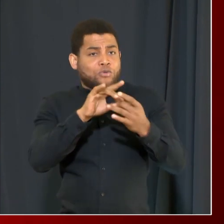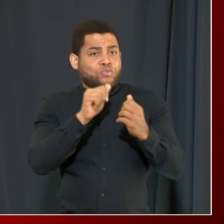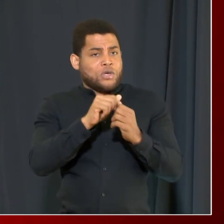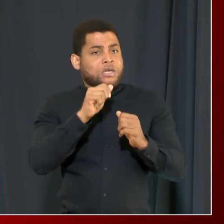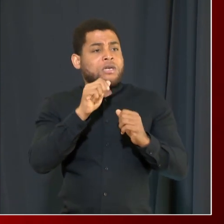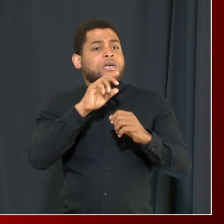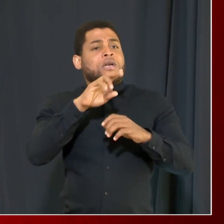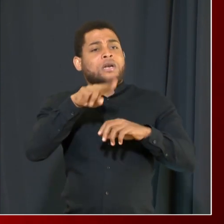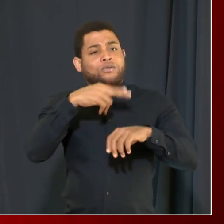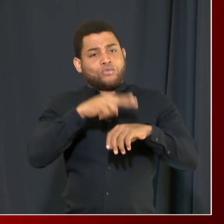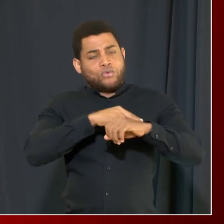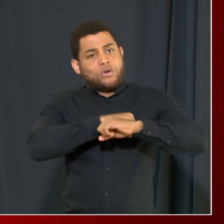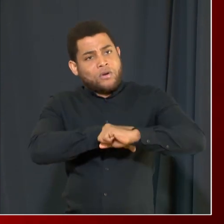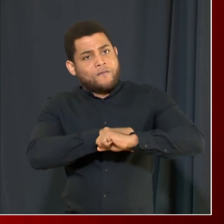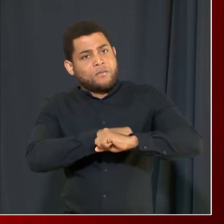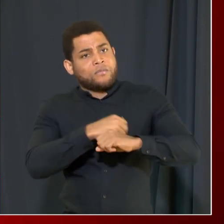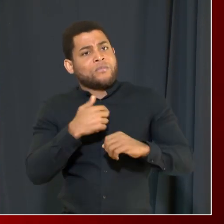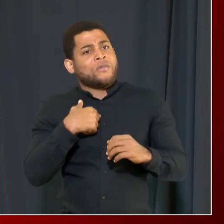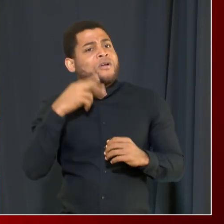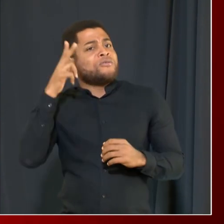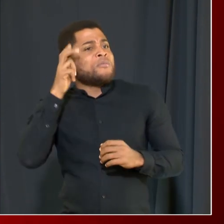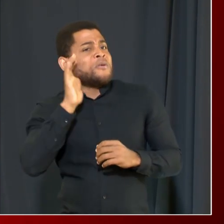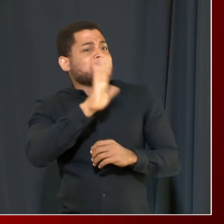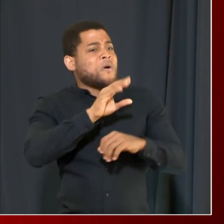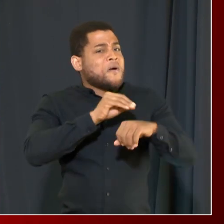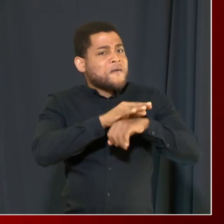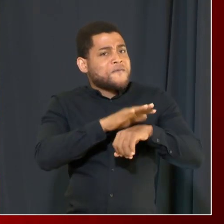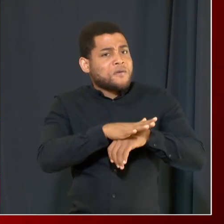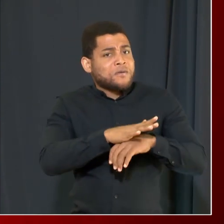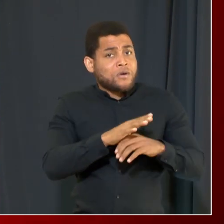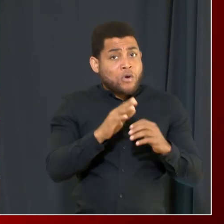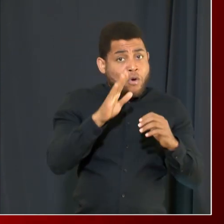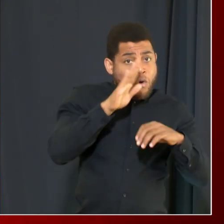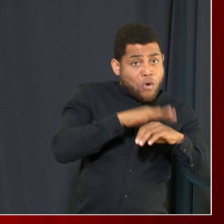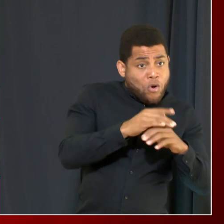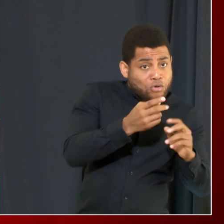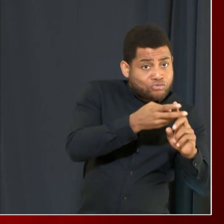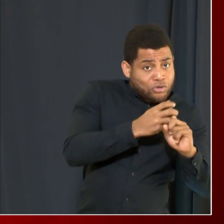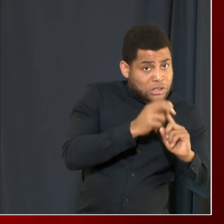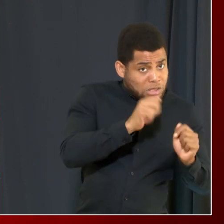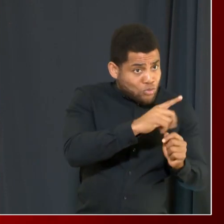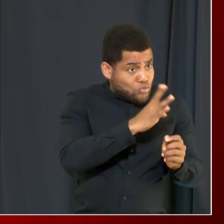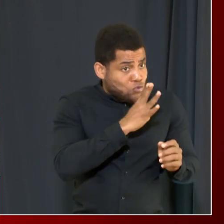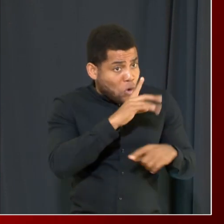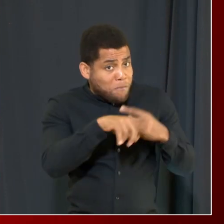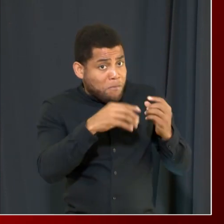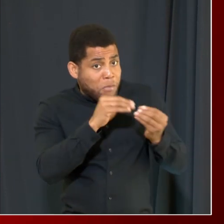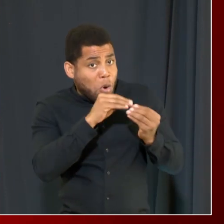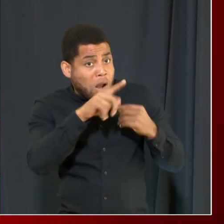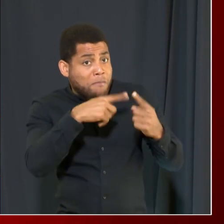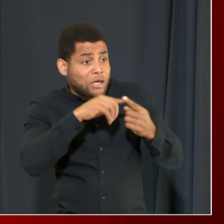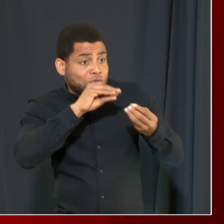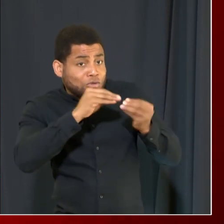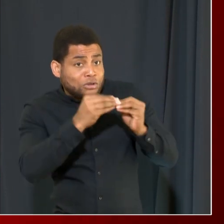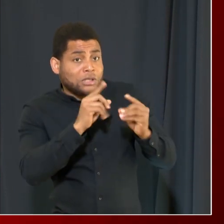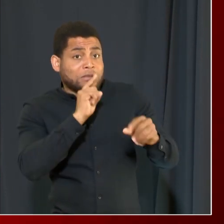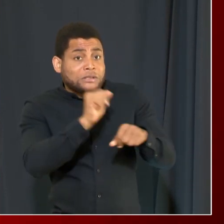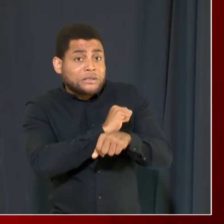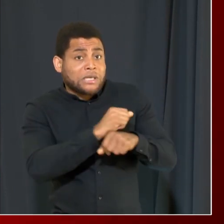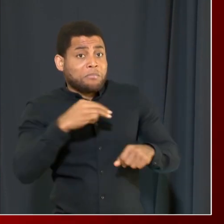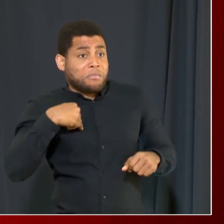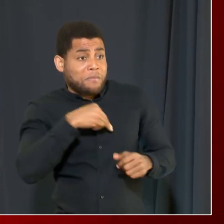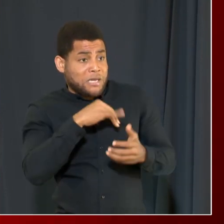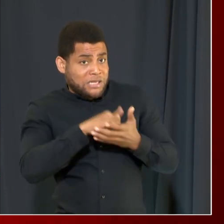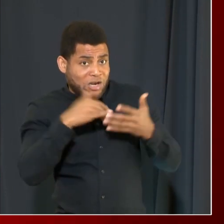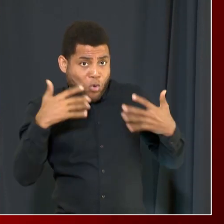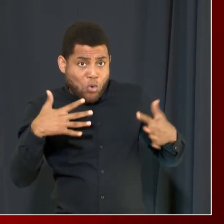will take her counsel. And then on the recruiting, if I could ask, can you talk about the numbers of actual members who have passed the